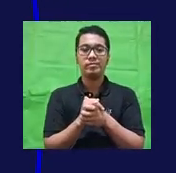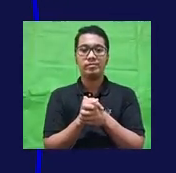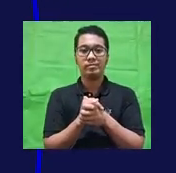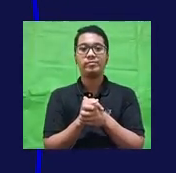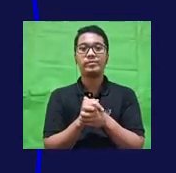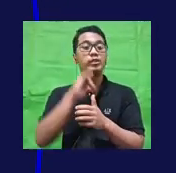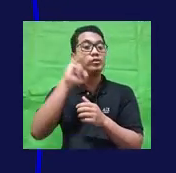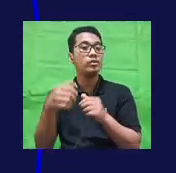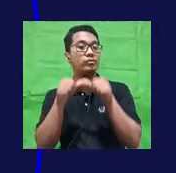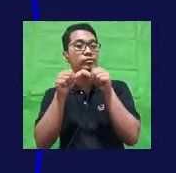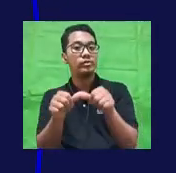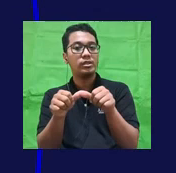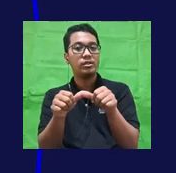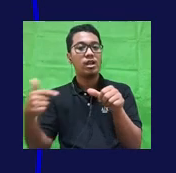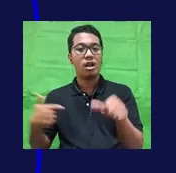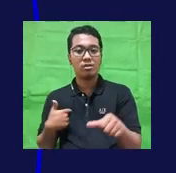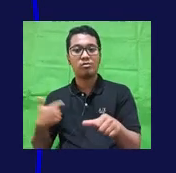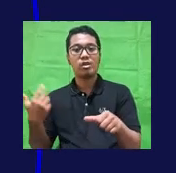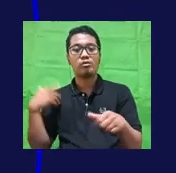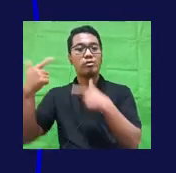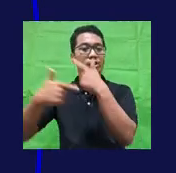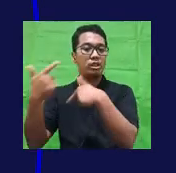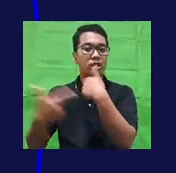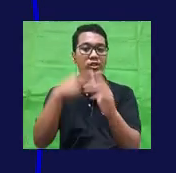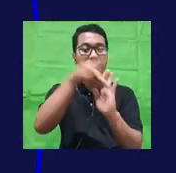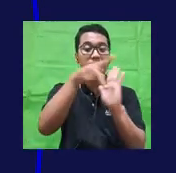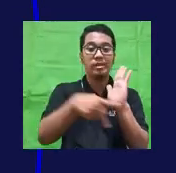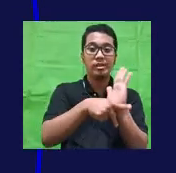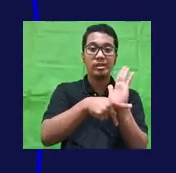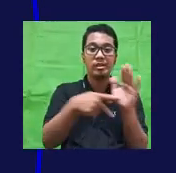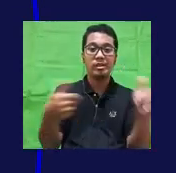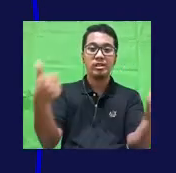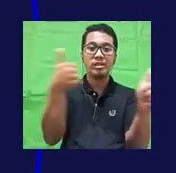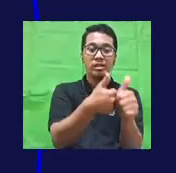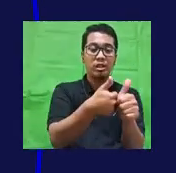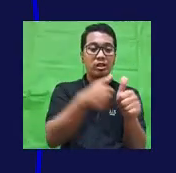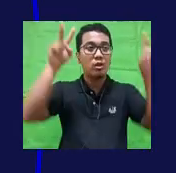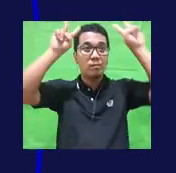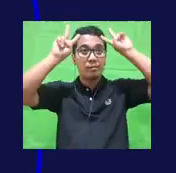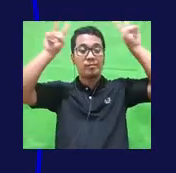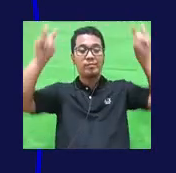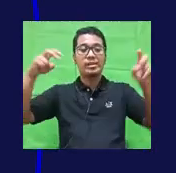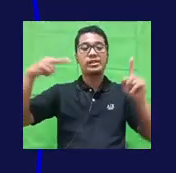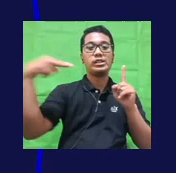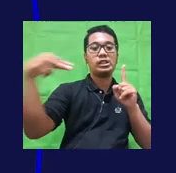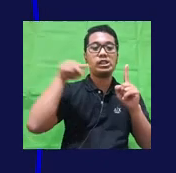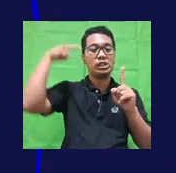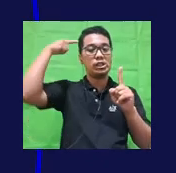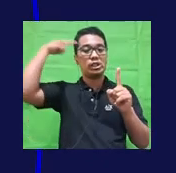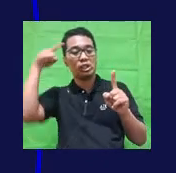had my own research and how I was seeing different perspectives and different cultures and different places.